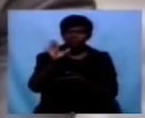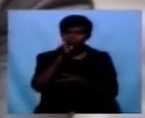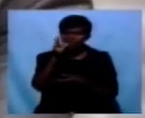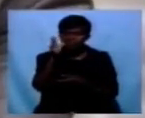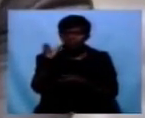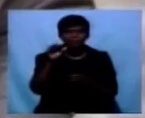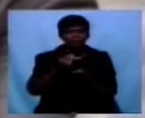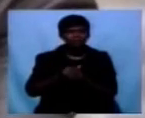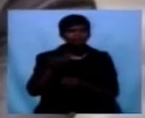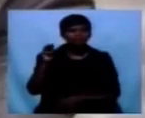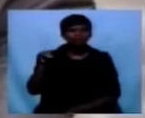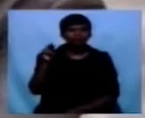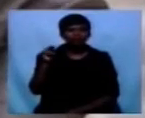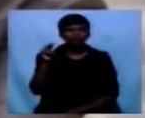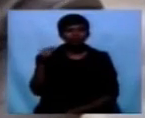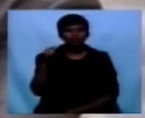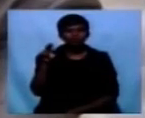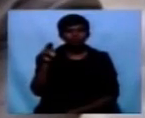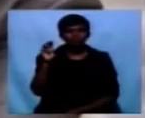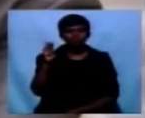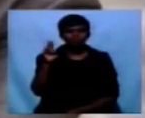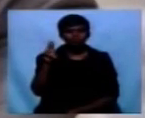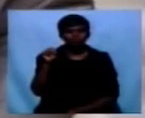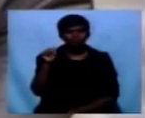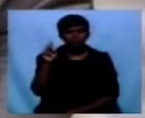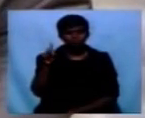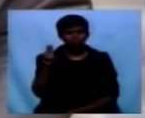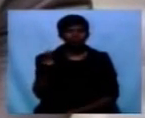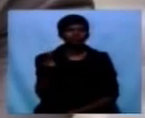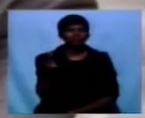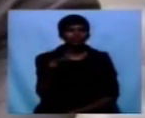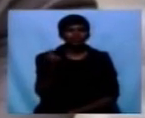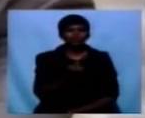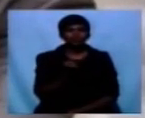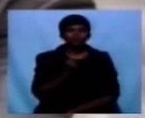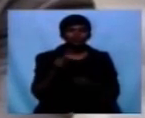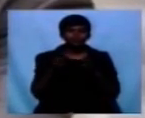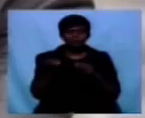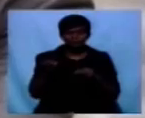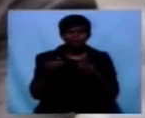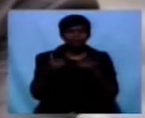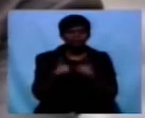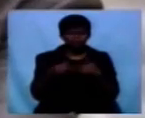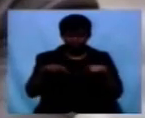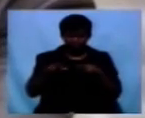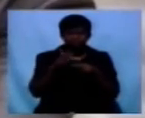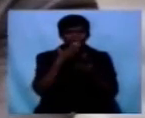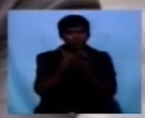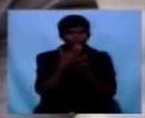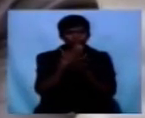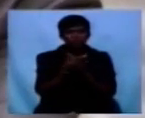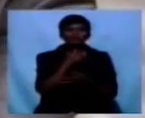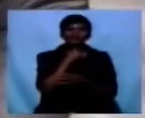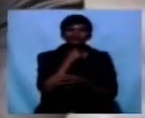Mogugut would want to see a tar road. That is the only way. We need to do also a tar road from Katete